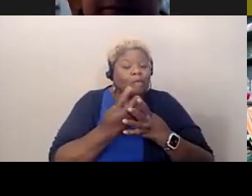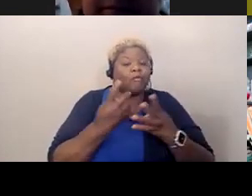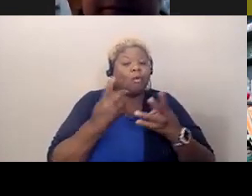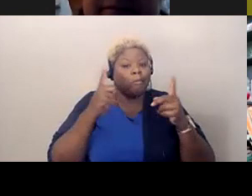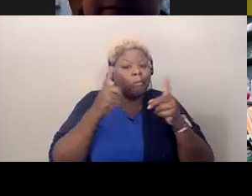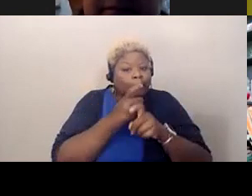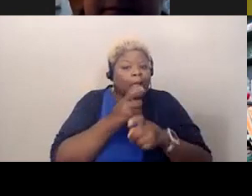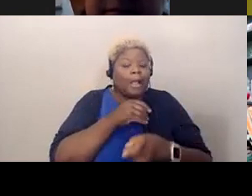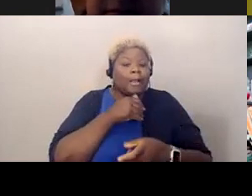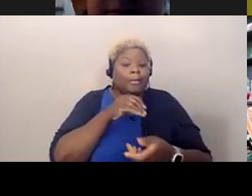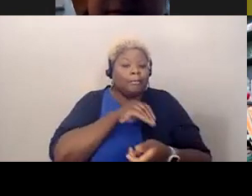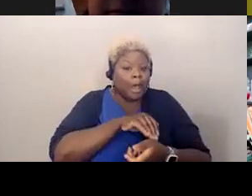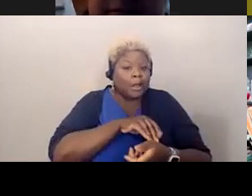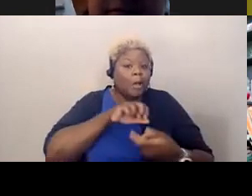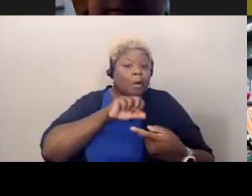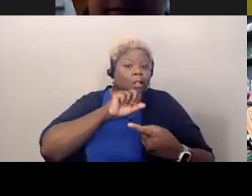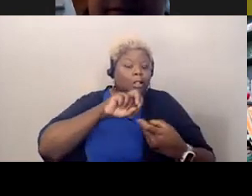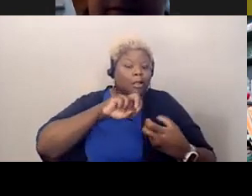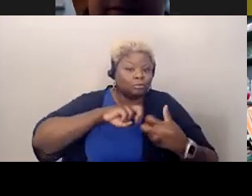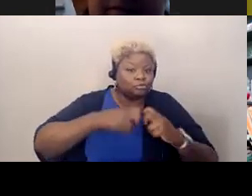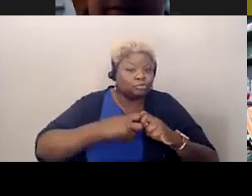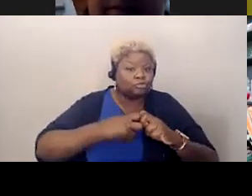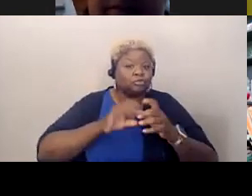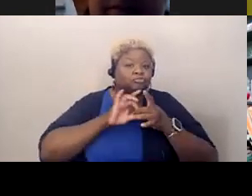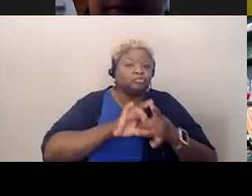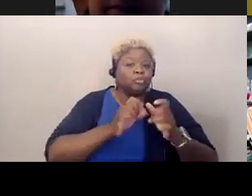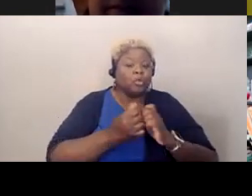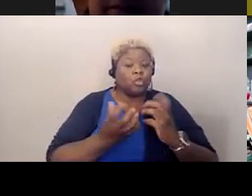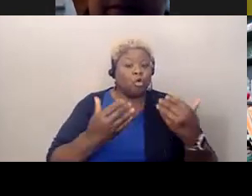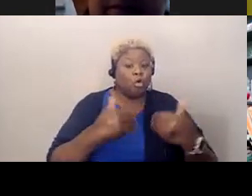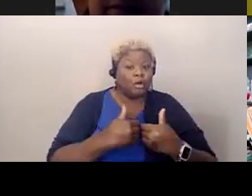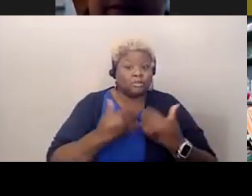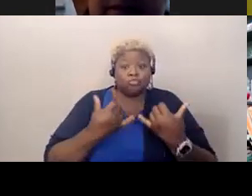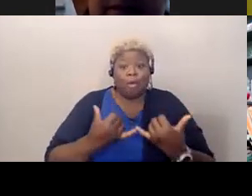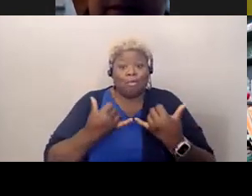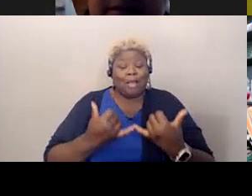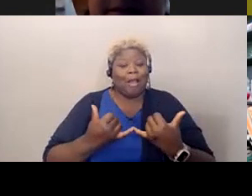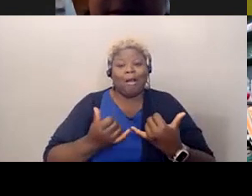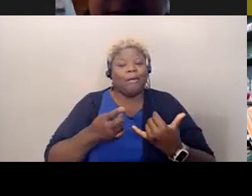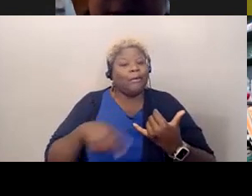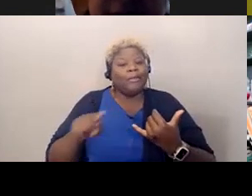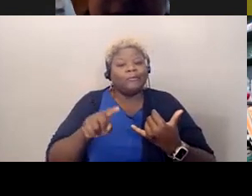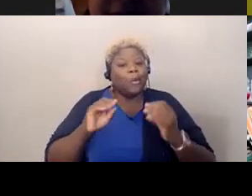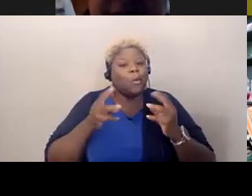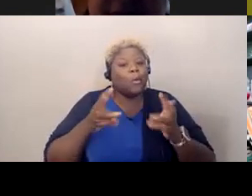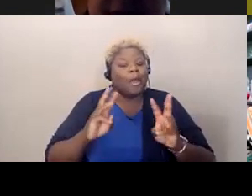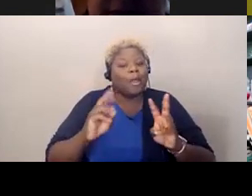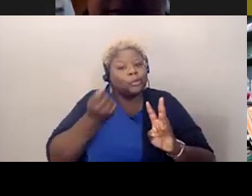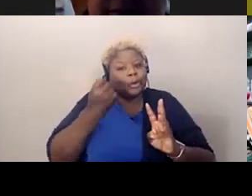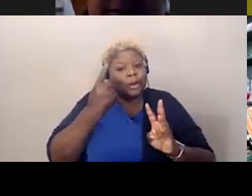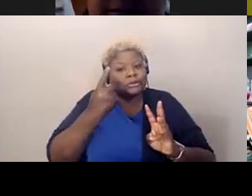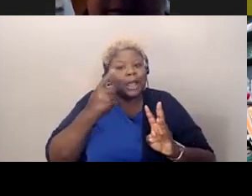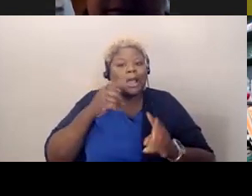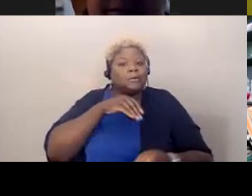conditions associated with autism. Right now, there's no mechanism to make sure that pediatricians understand the